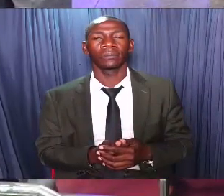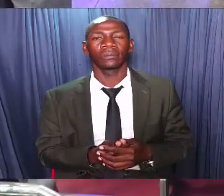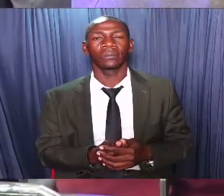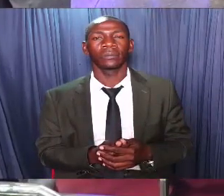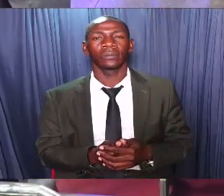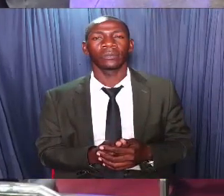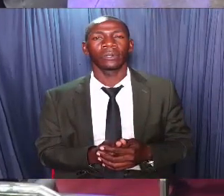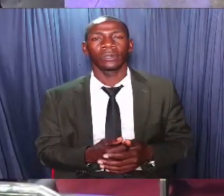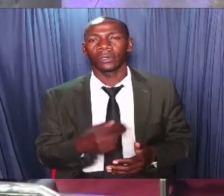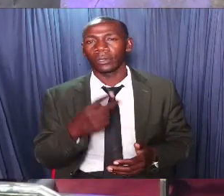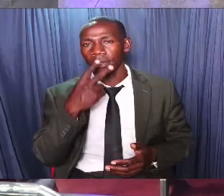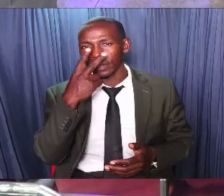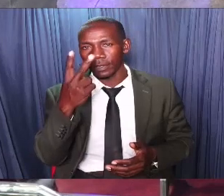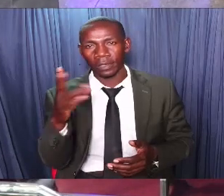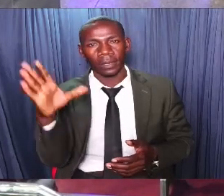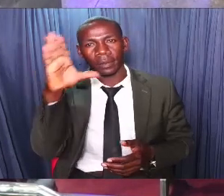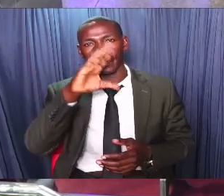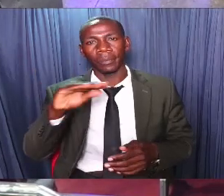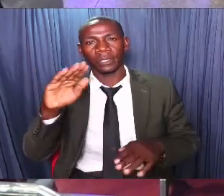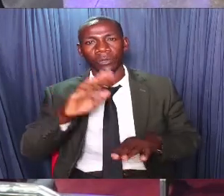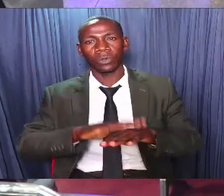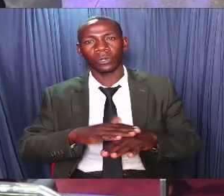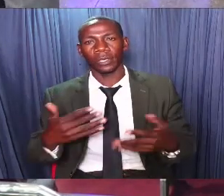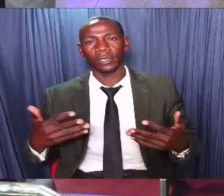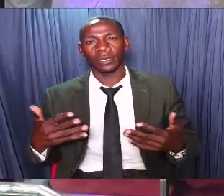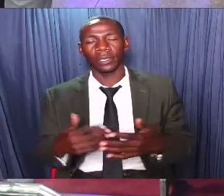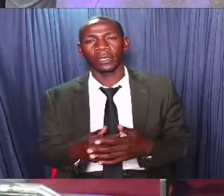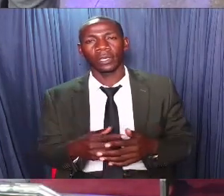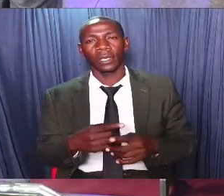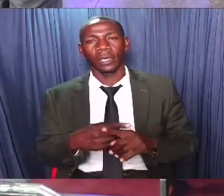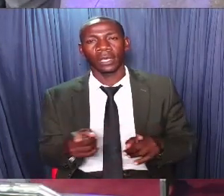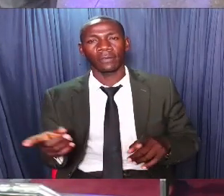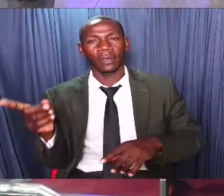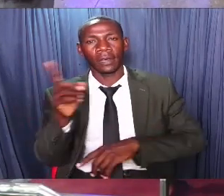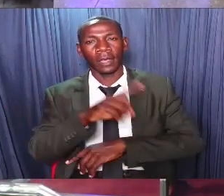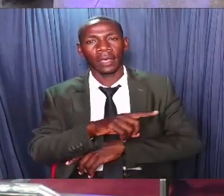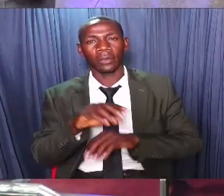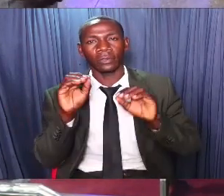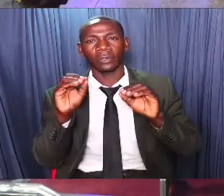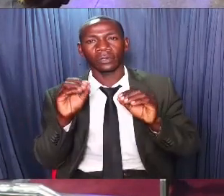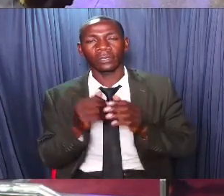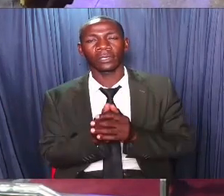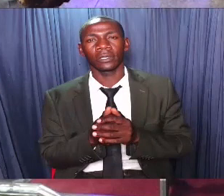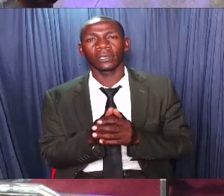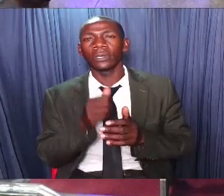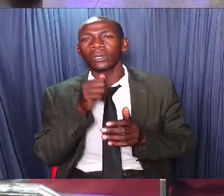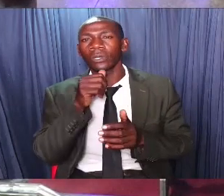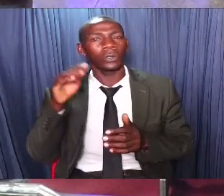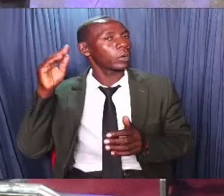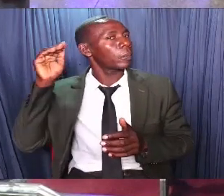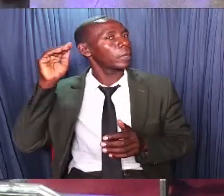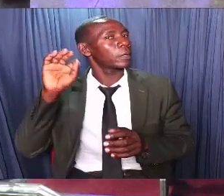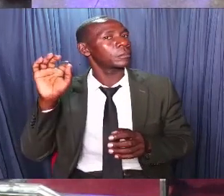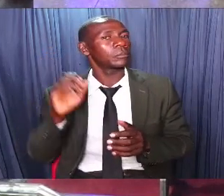Ndio, ukiona wewe unakosa mema. That is why when you say you are missing good things. Na kila siku unafundisha. And every time you're taught. Unakutii. You